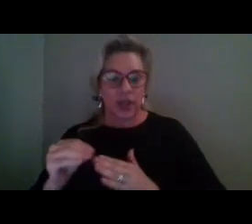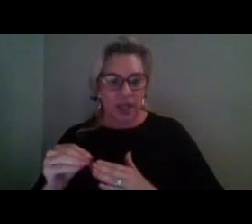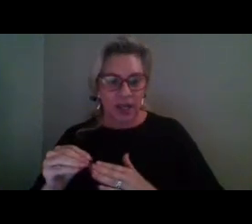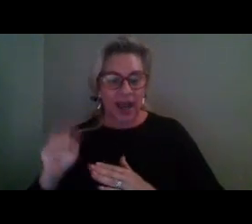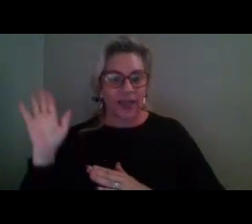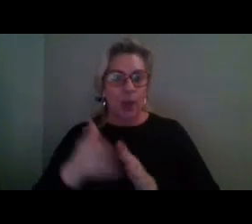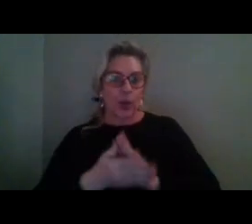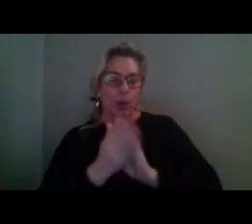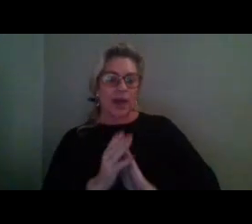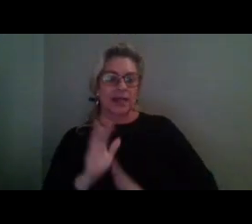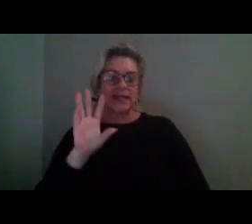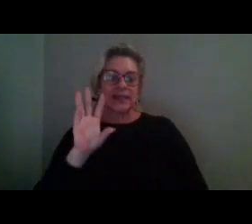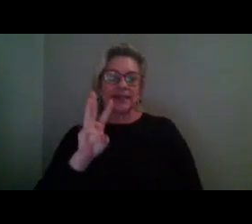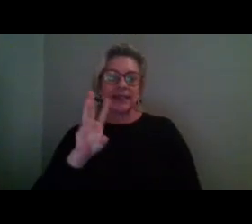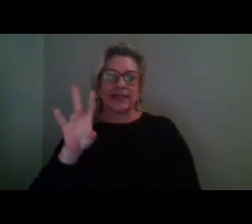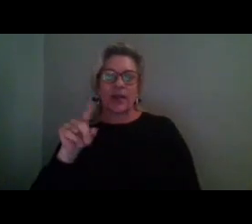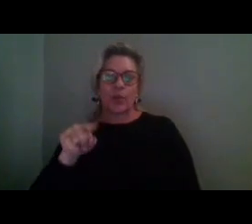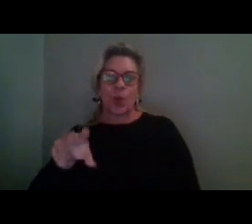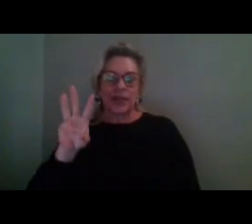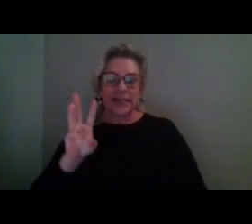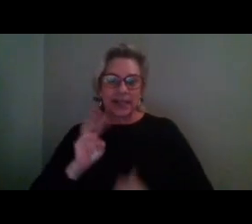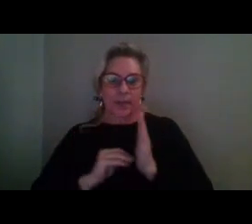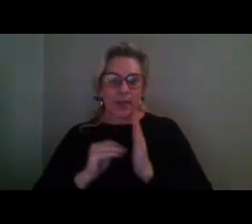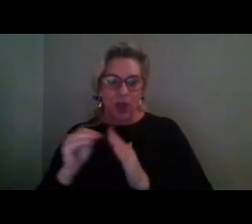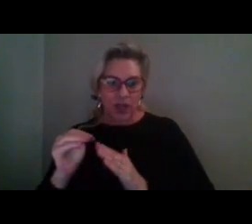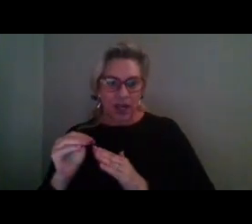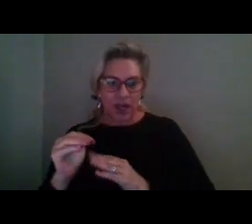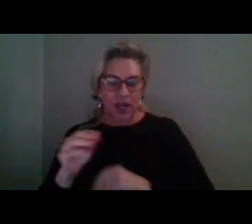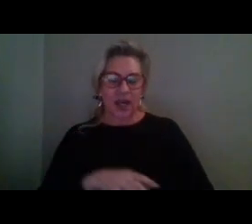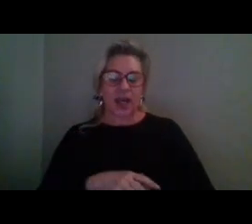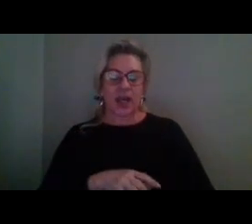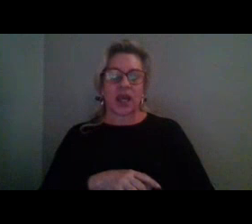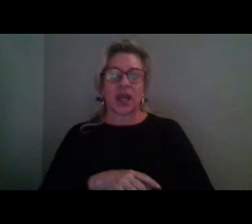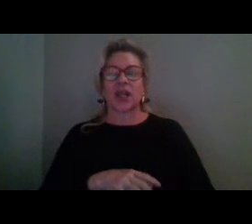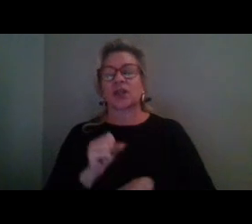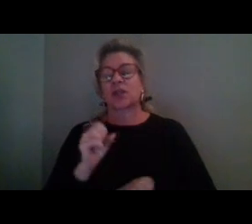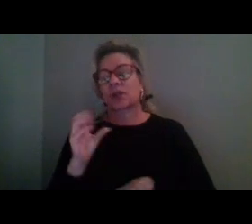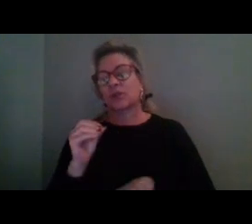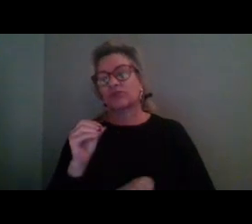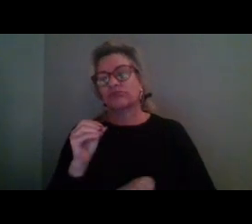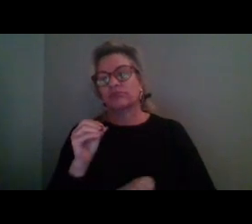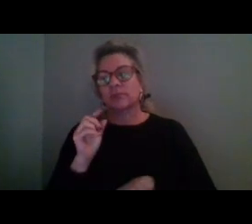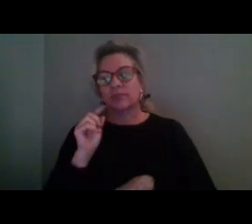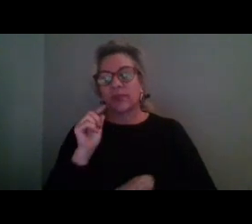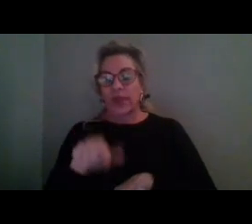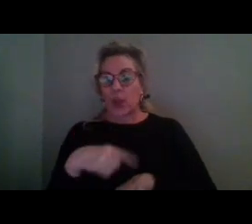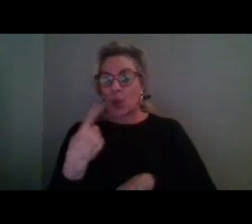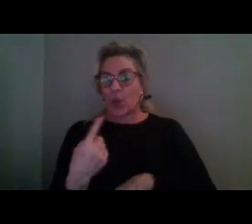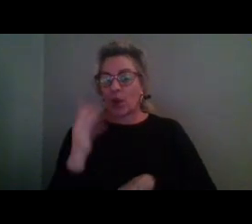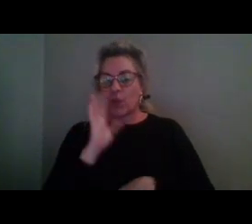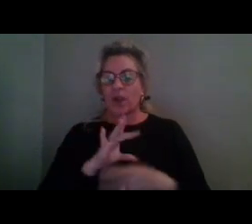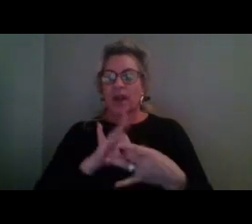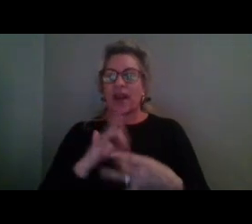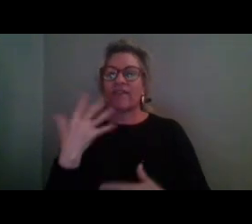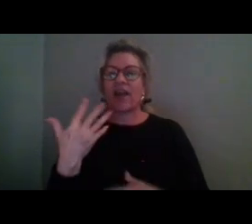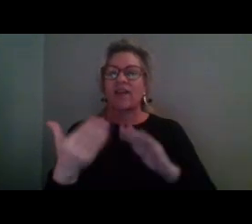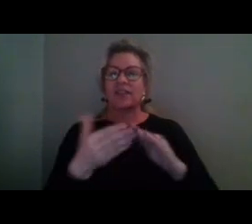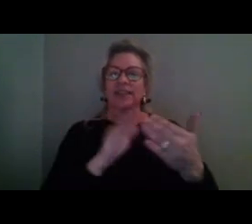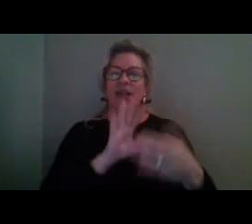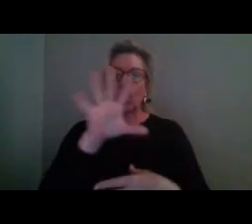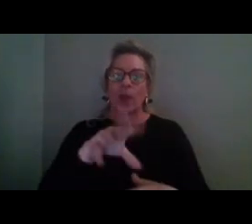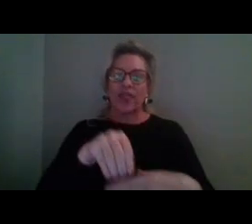request of $67.6 million. And so this one will connect 5 cities within Santa